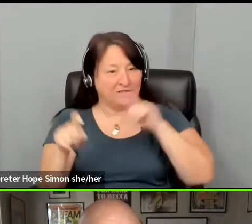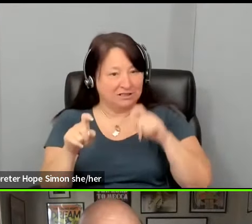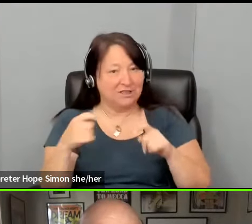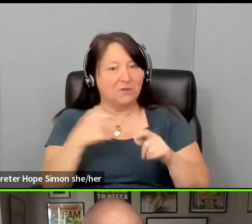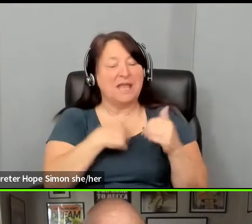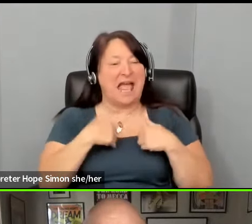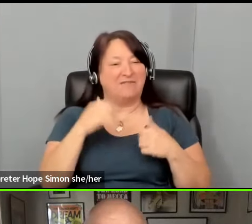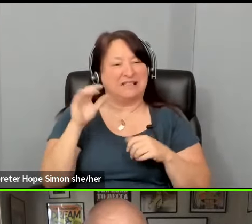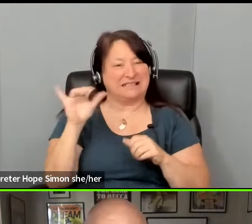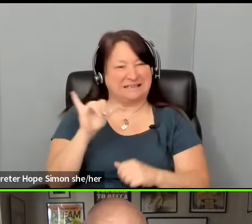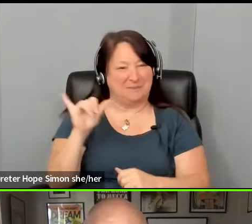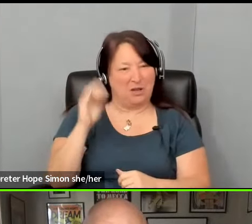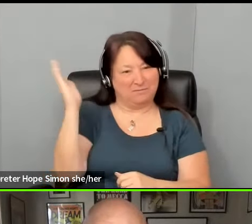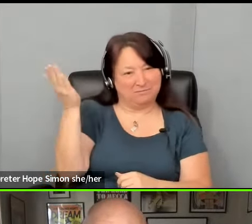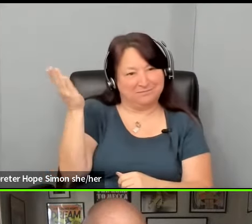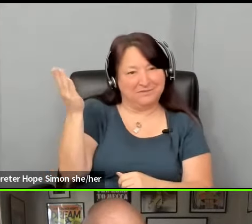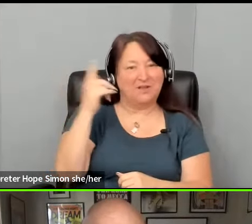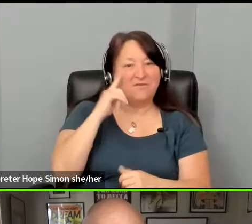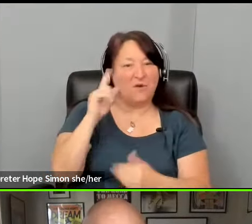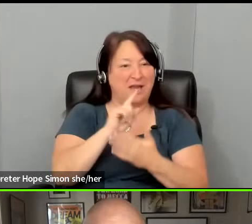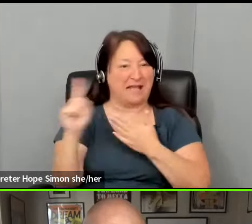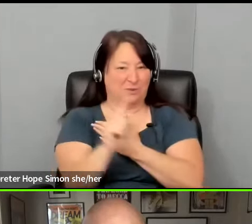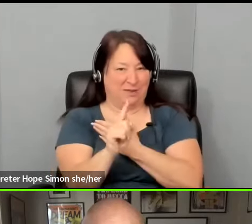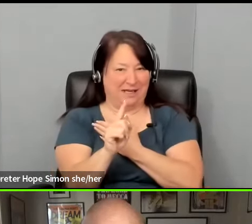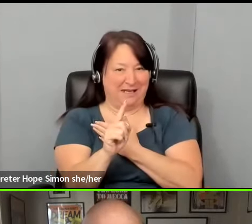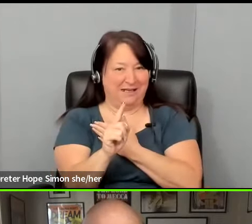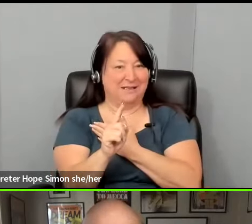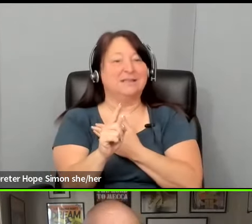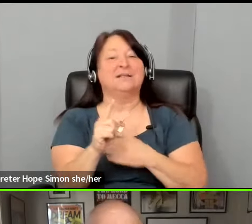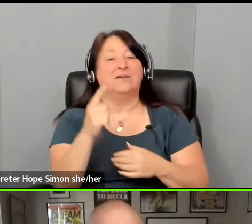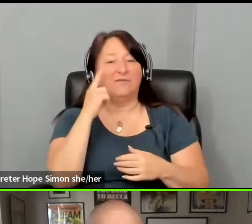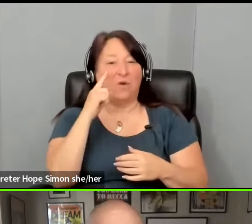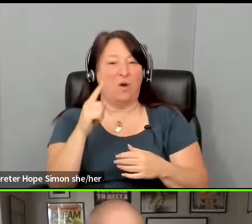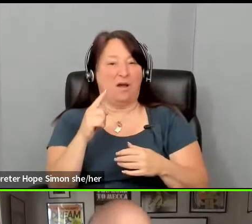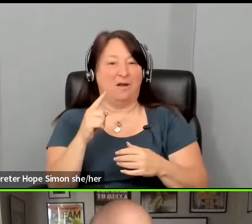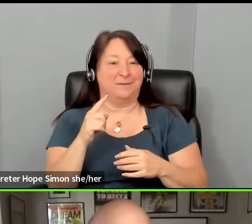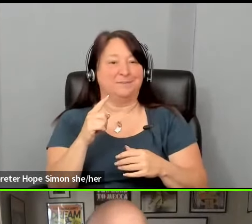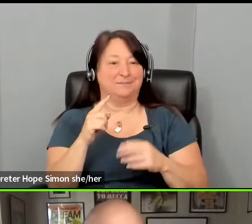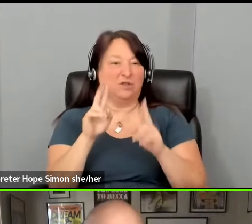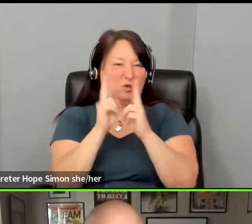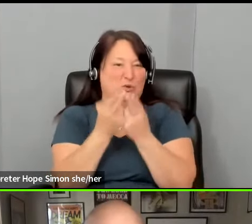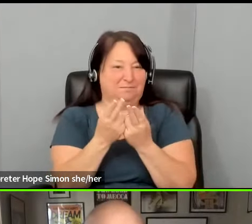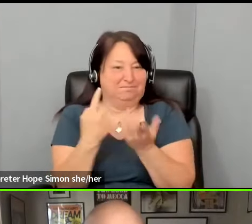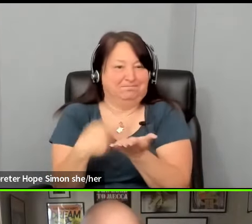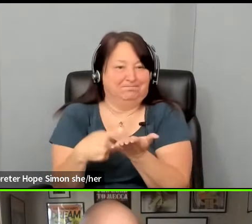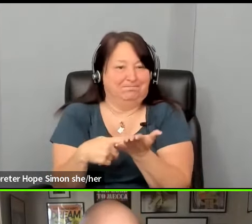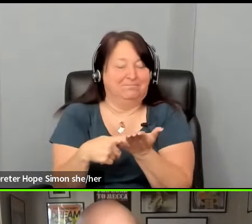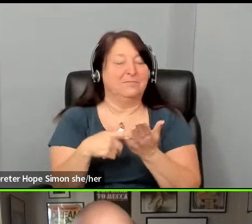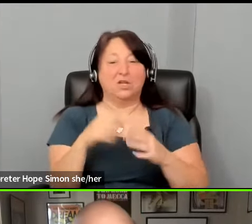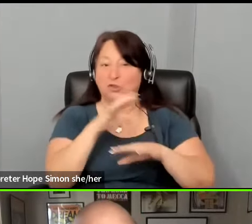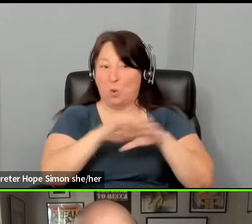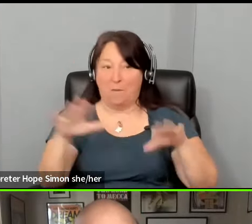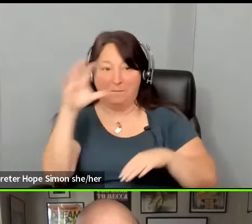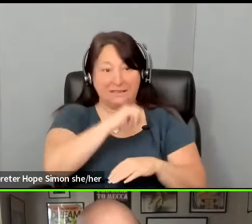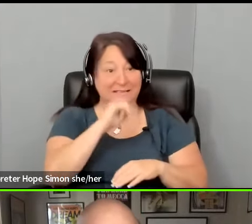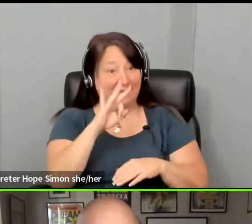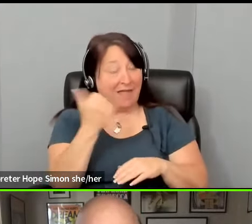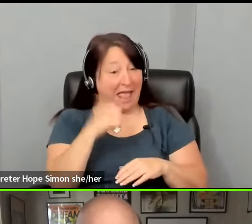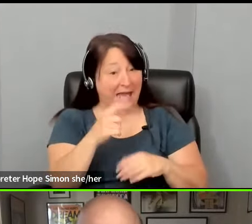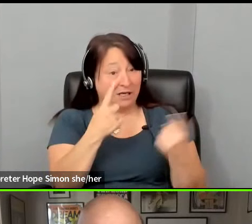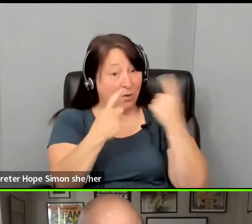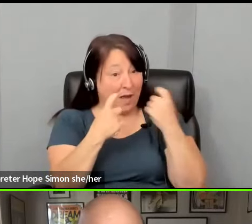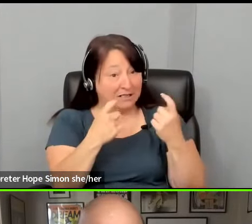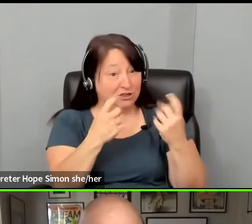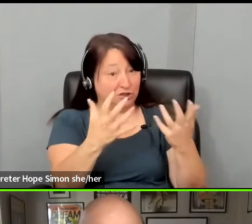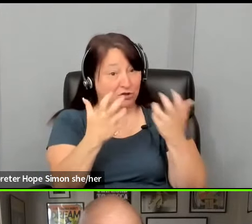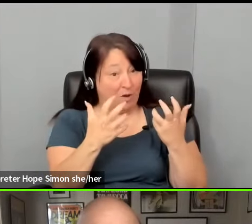under the CBA, Collective Bargaining Agreement, so don't miss it. Speaking of questions, if you have any questions that you would like to